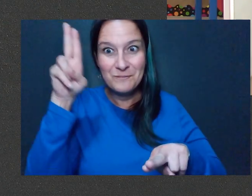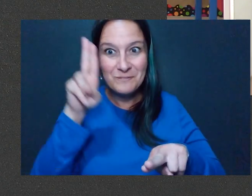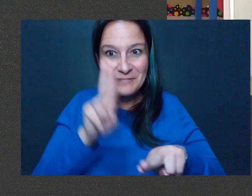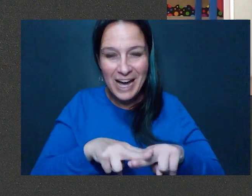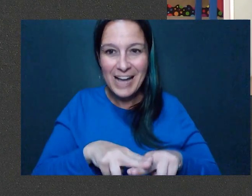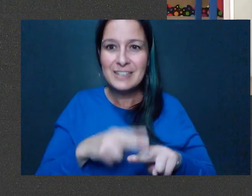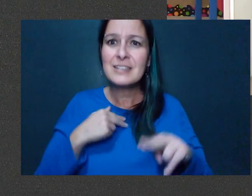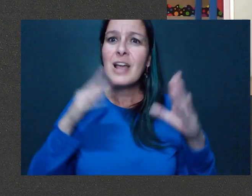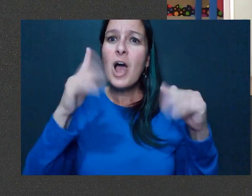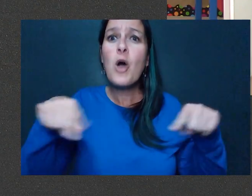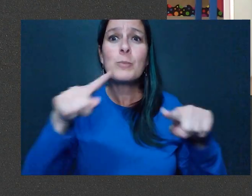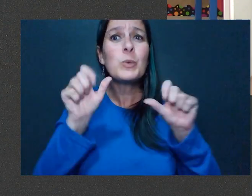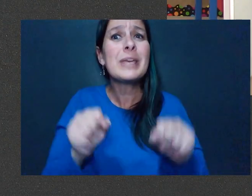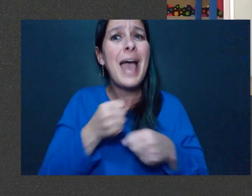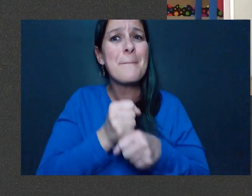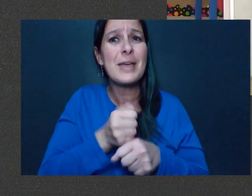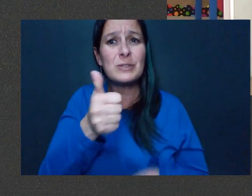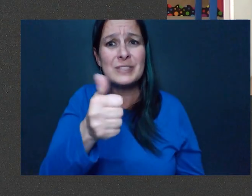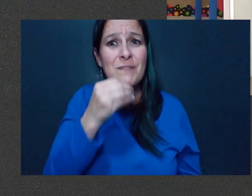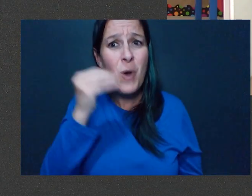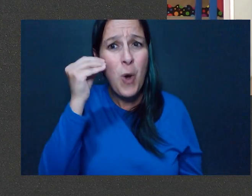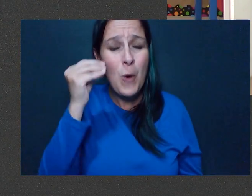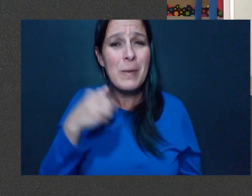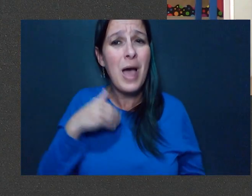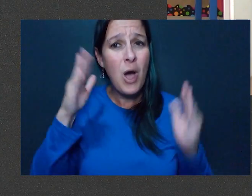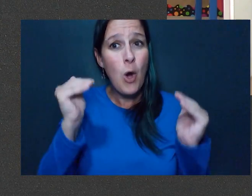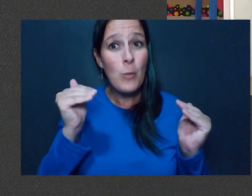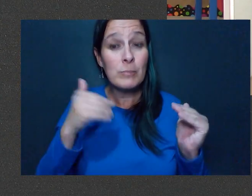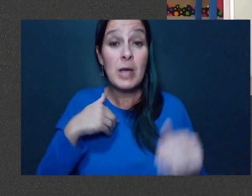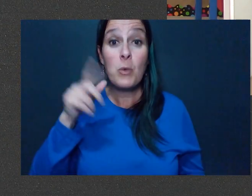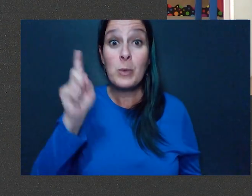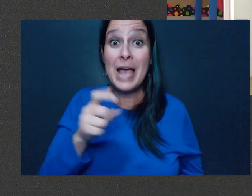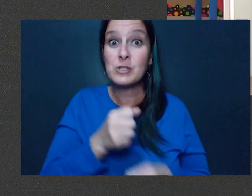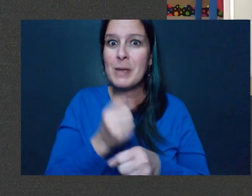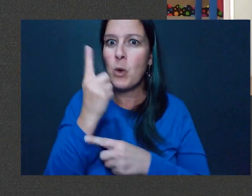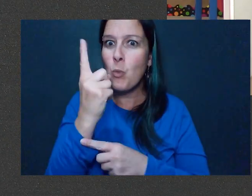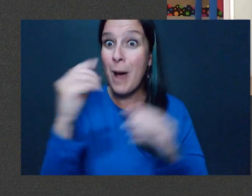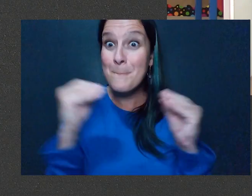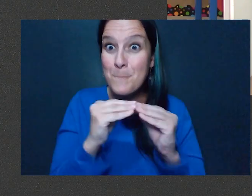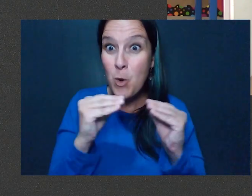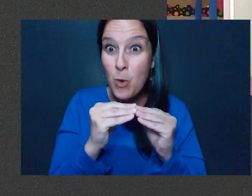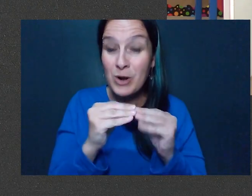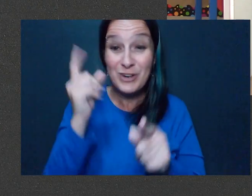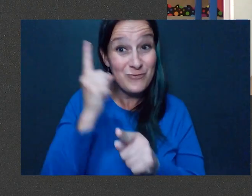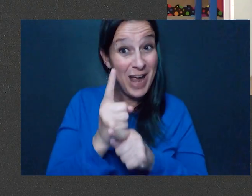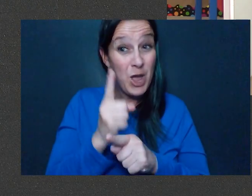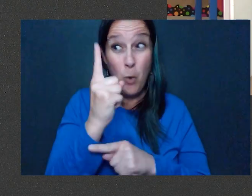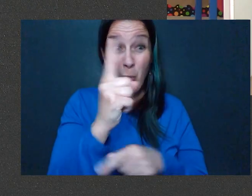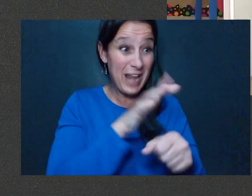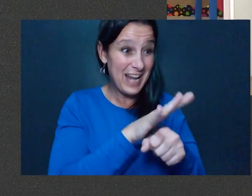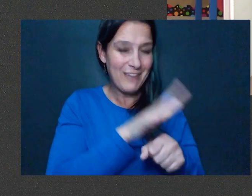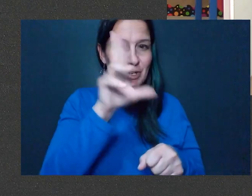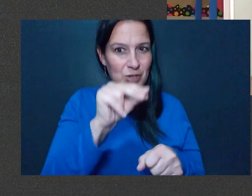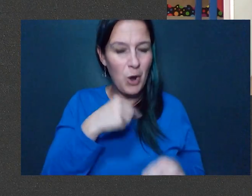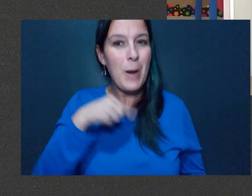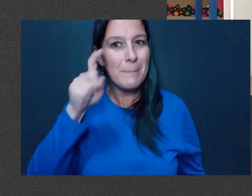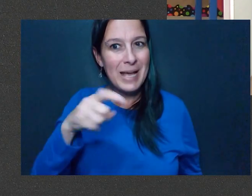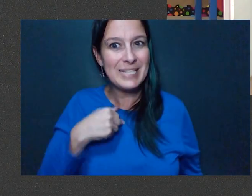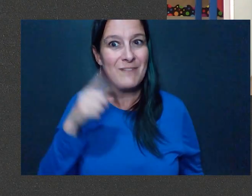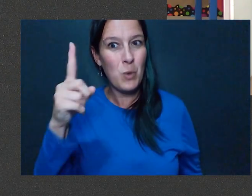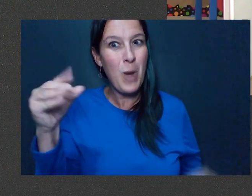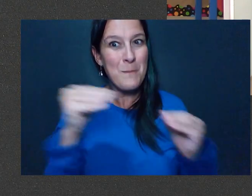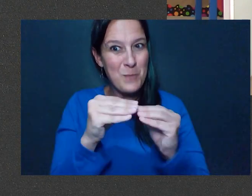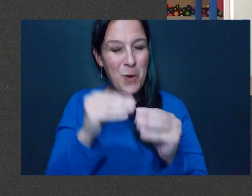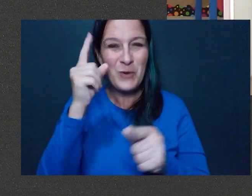hope you guys get a chance to make those. And you know what? We had to make one more. One wasn't enough, was it? No,